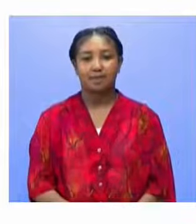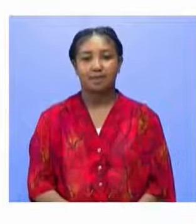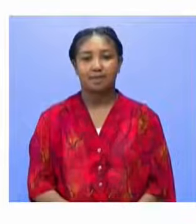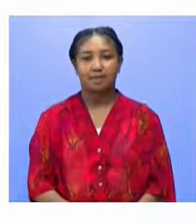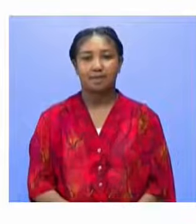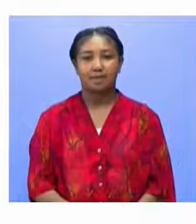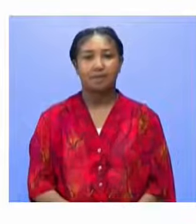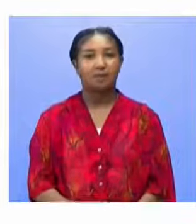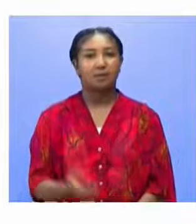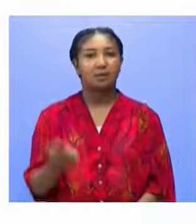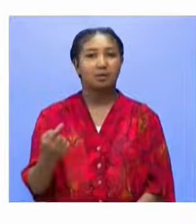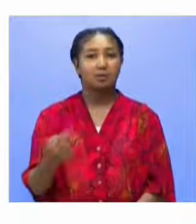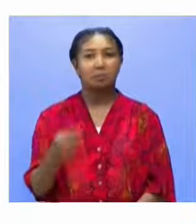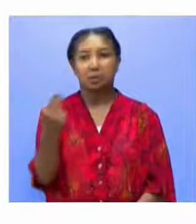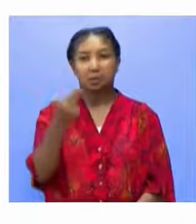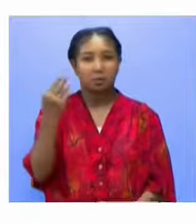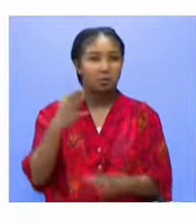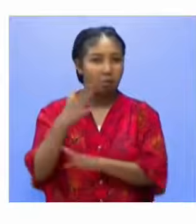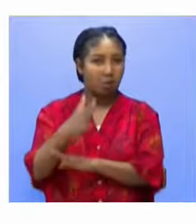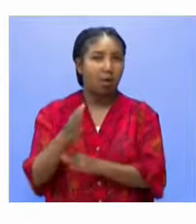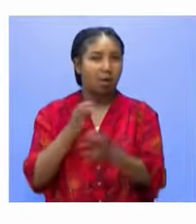We will talk about their functions.